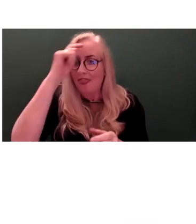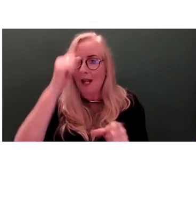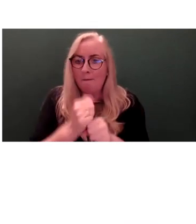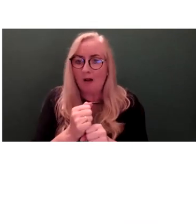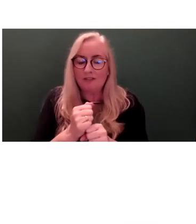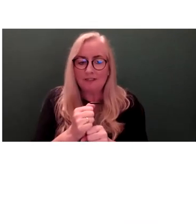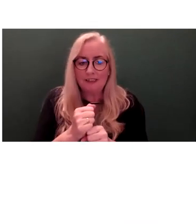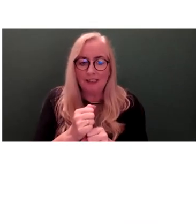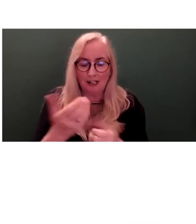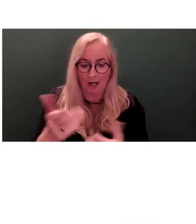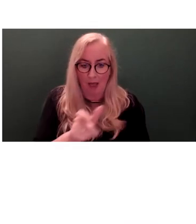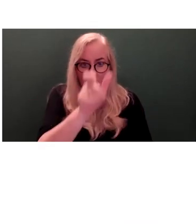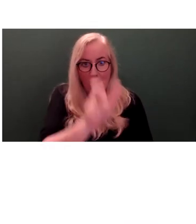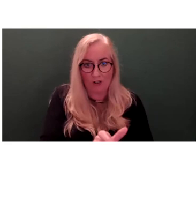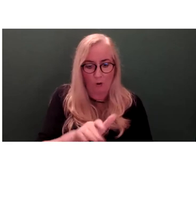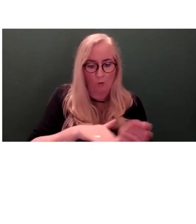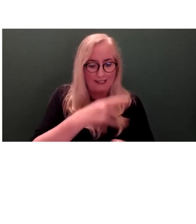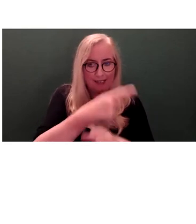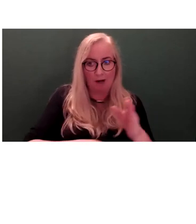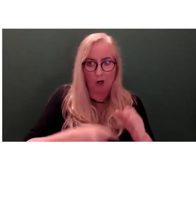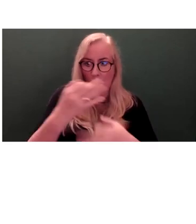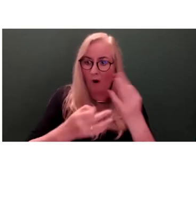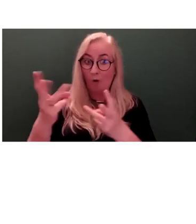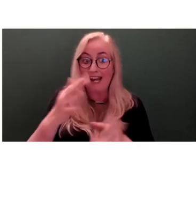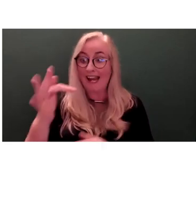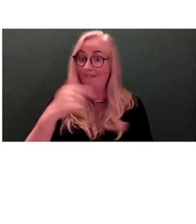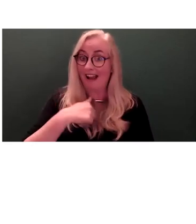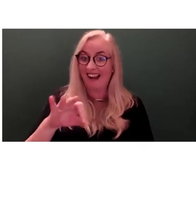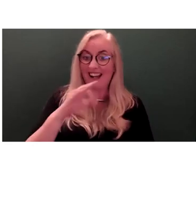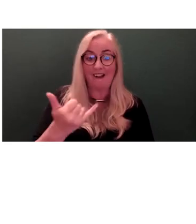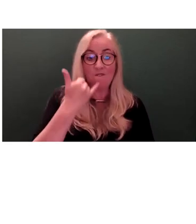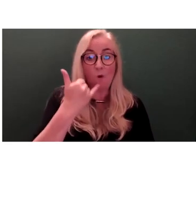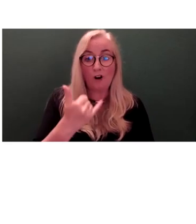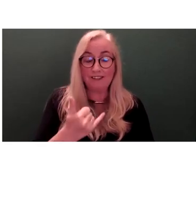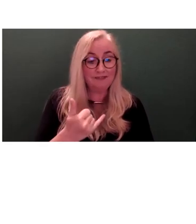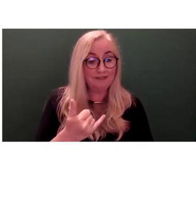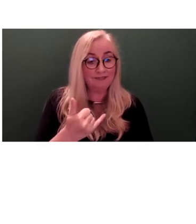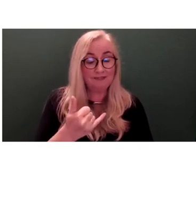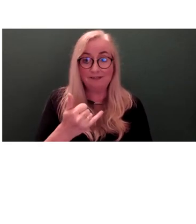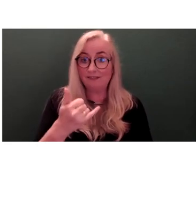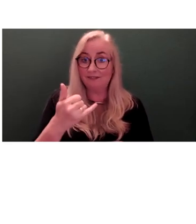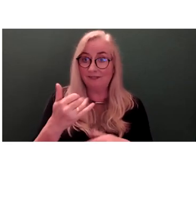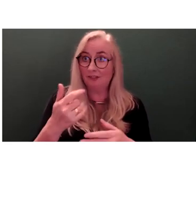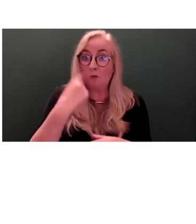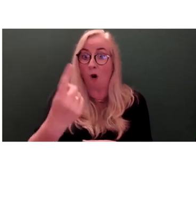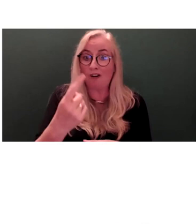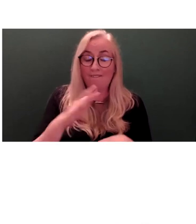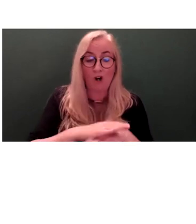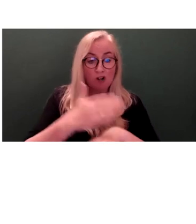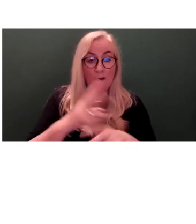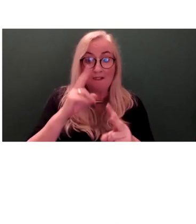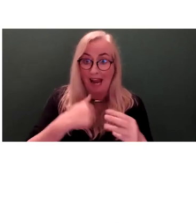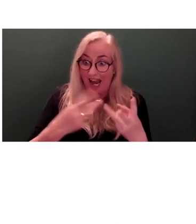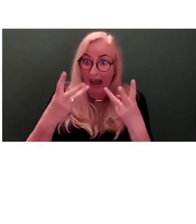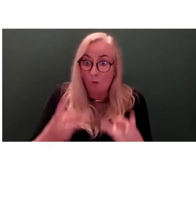disability is the one going to work. If I get a phone call tomorrow and I am invited for an interview for a job I really want, and I want to take